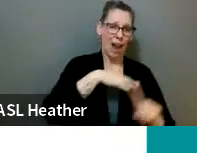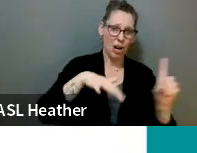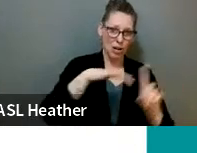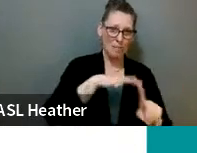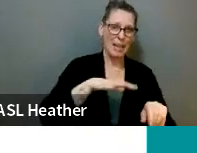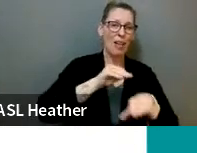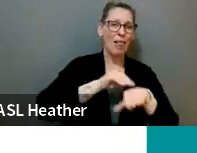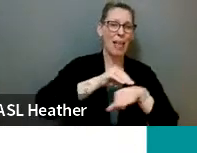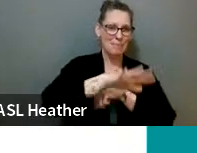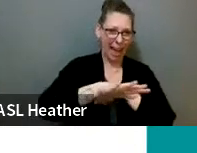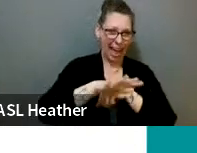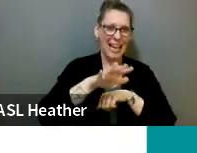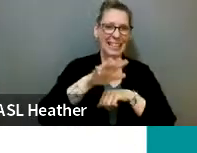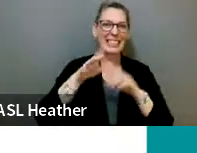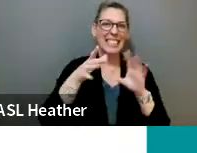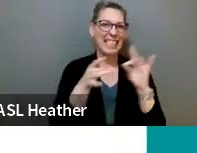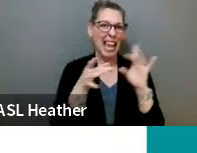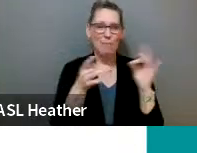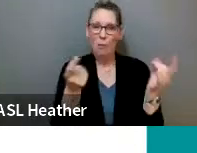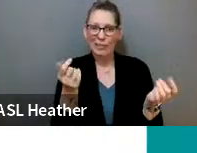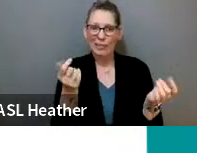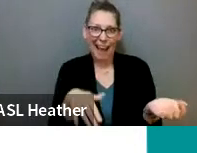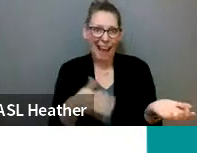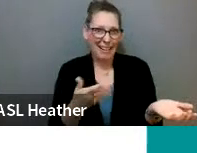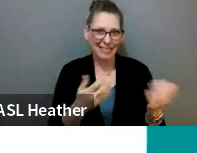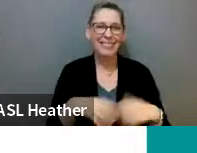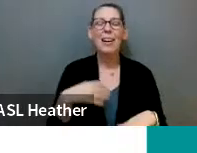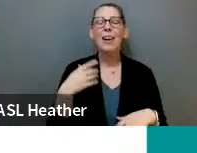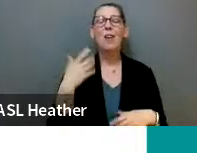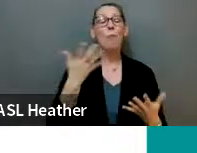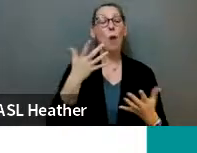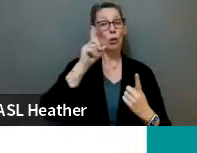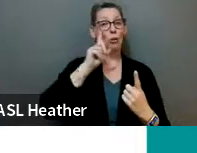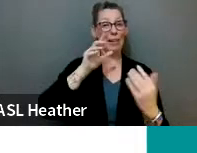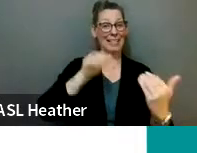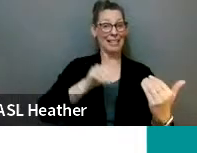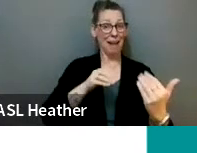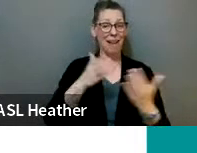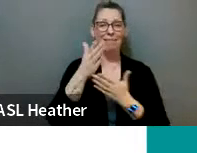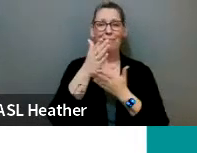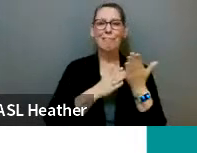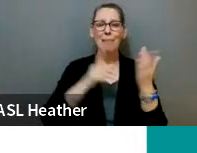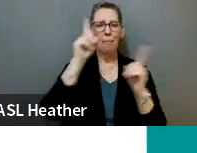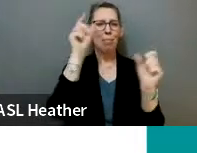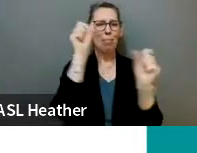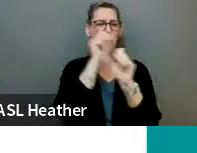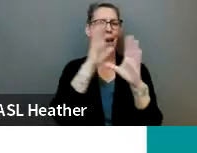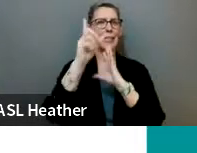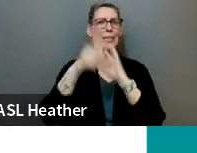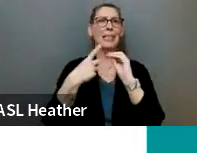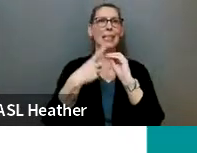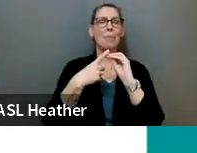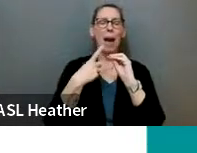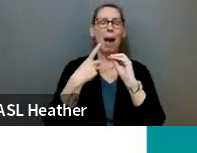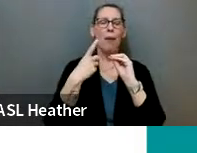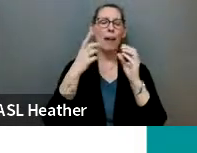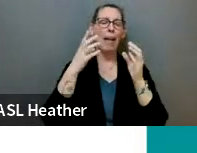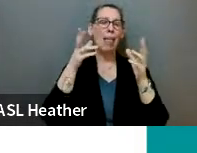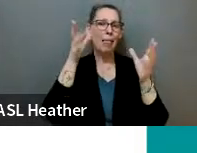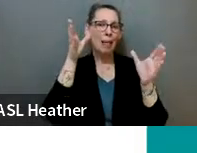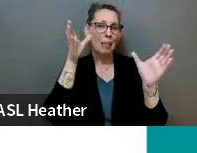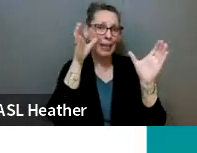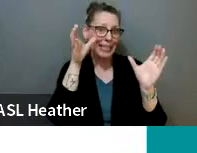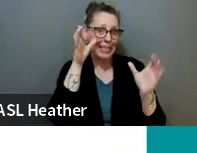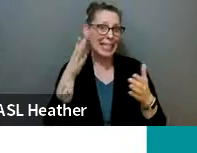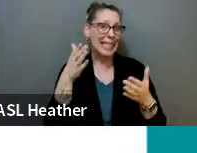even, and also what to expect. Some of the ideas around listening sessions where, you know,